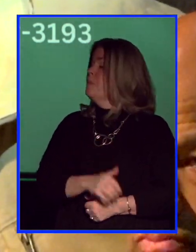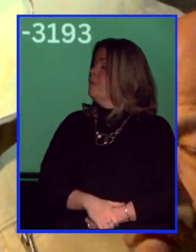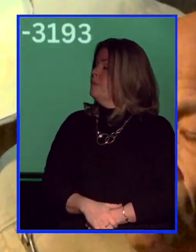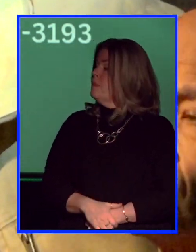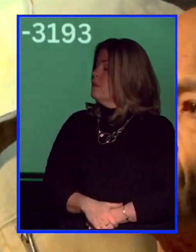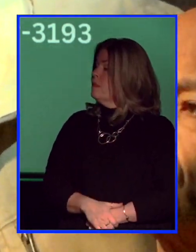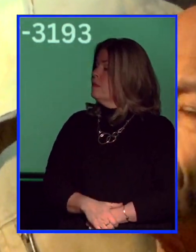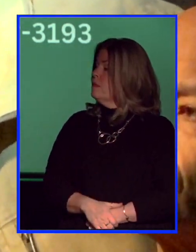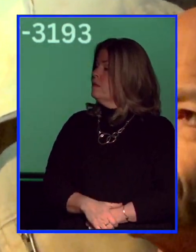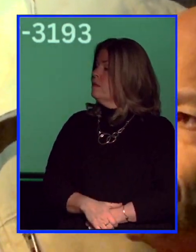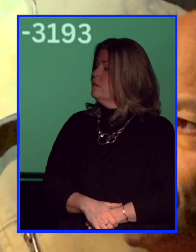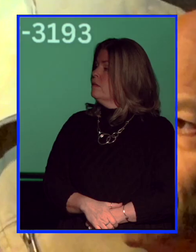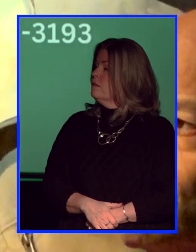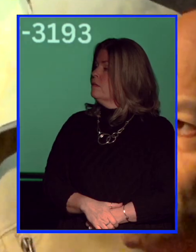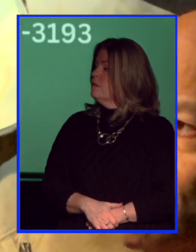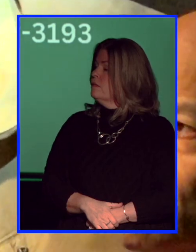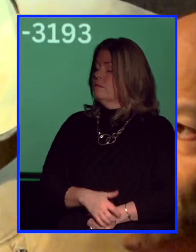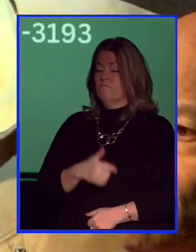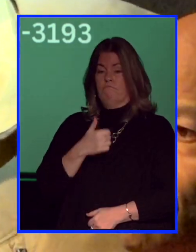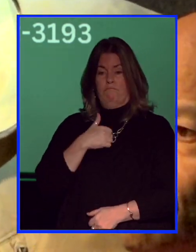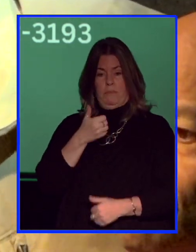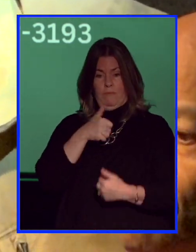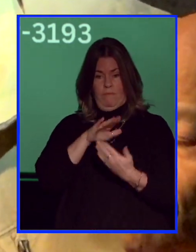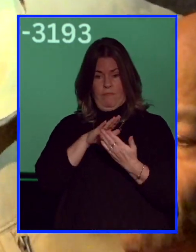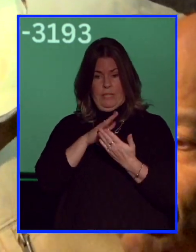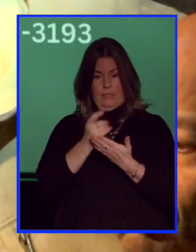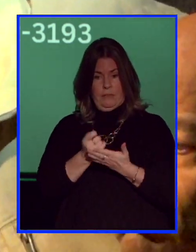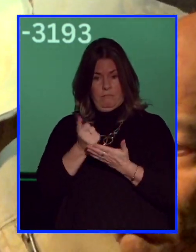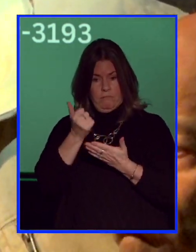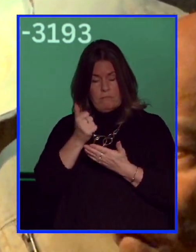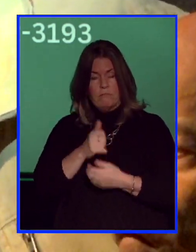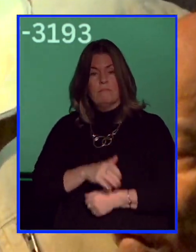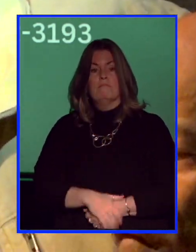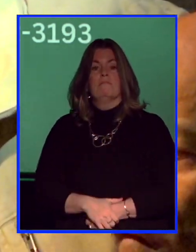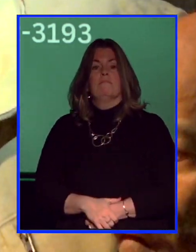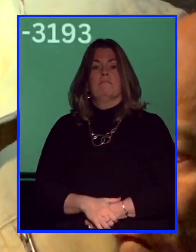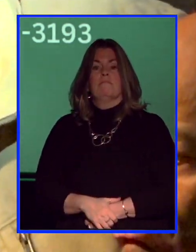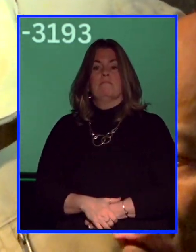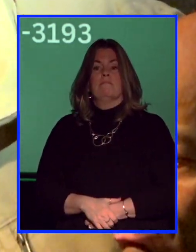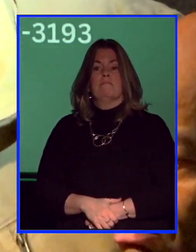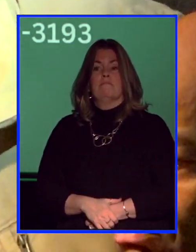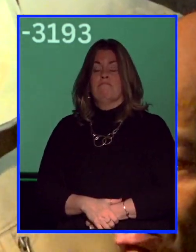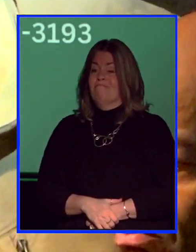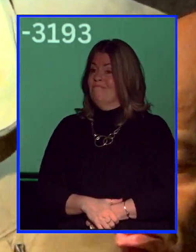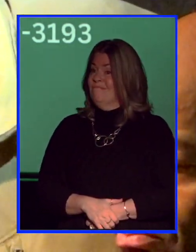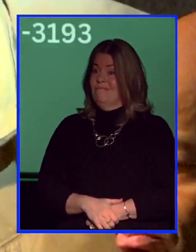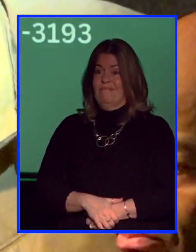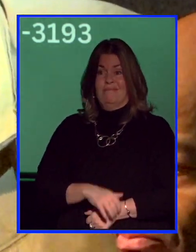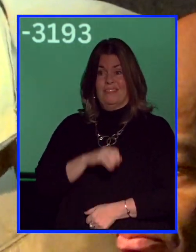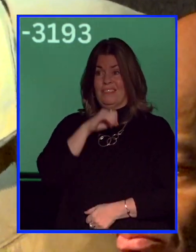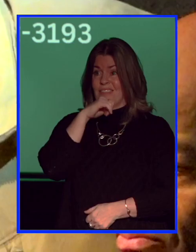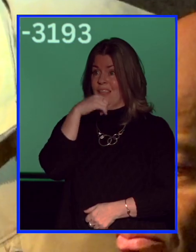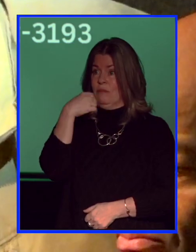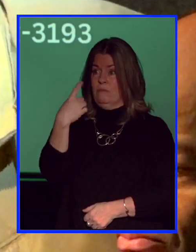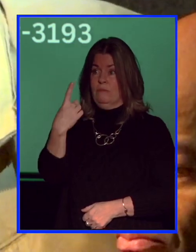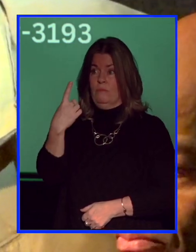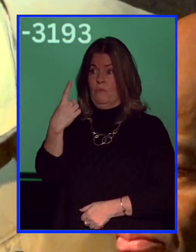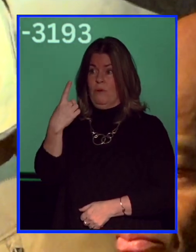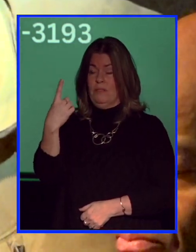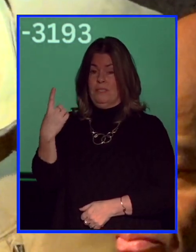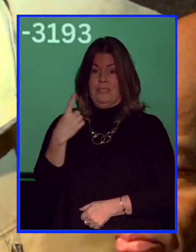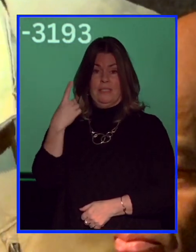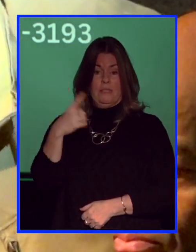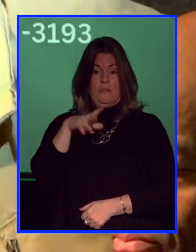And I'm facing eviction, and there is not one single Vermont